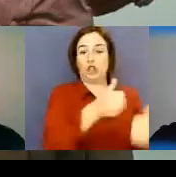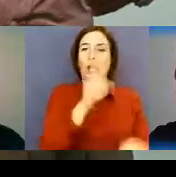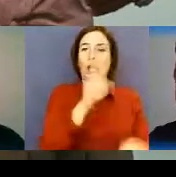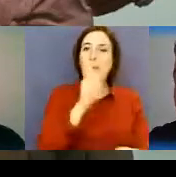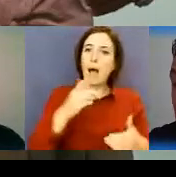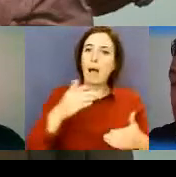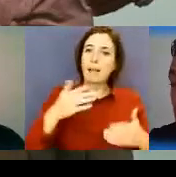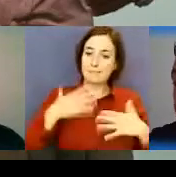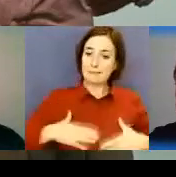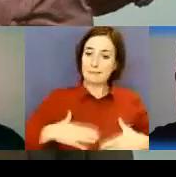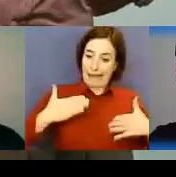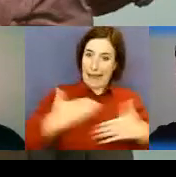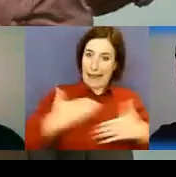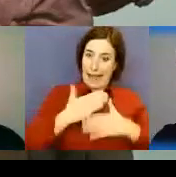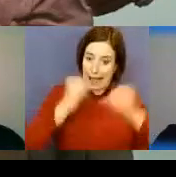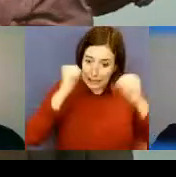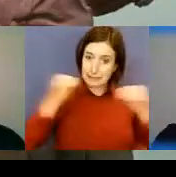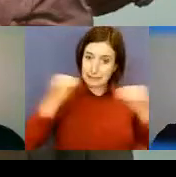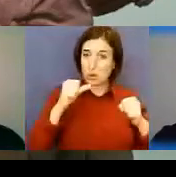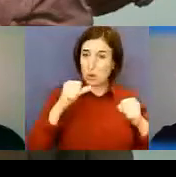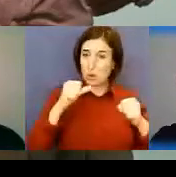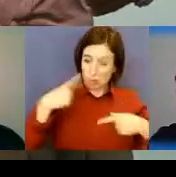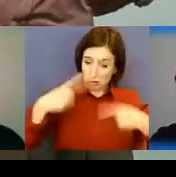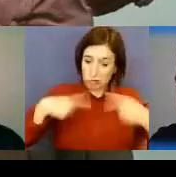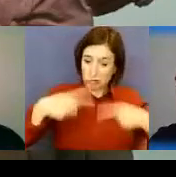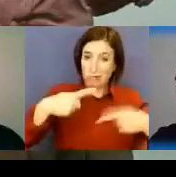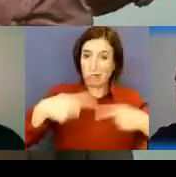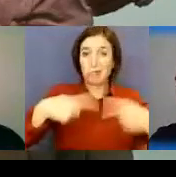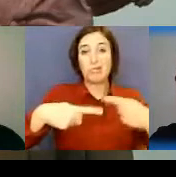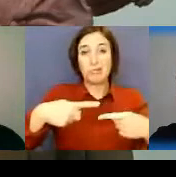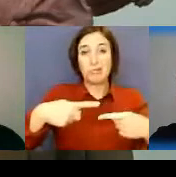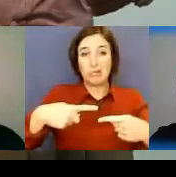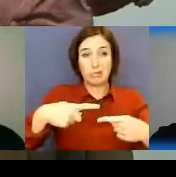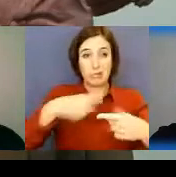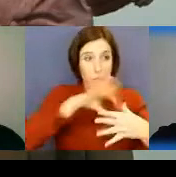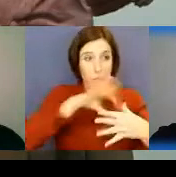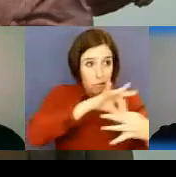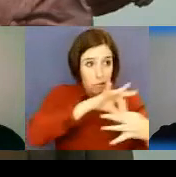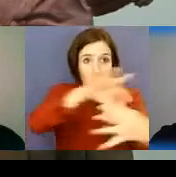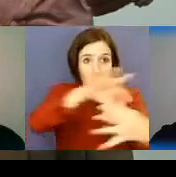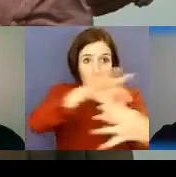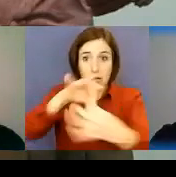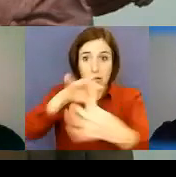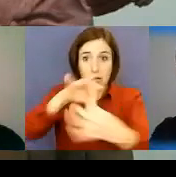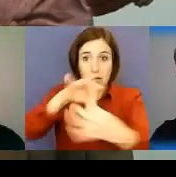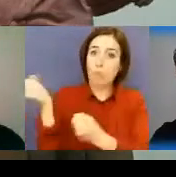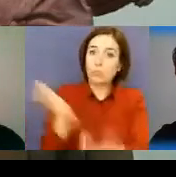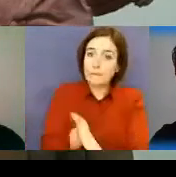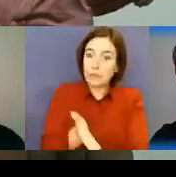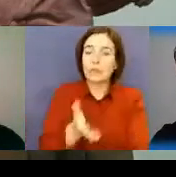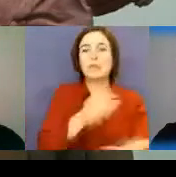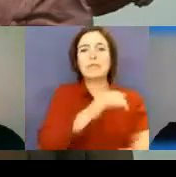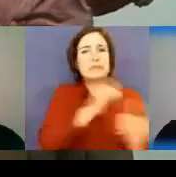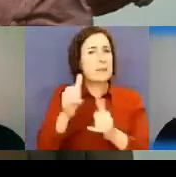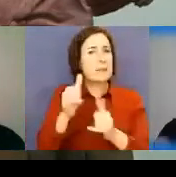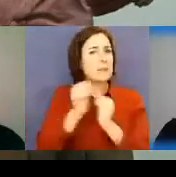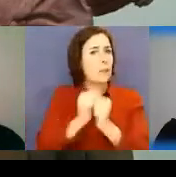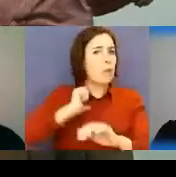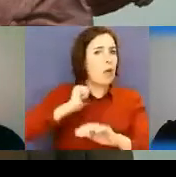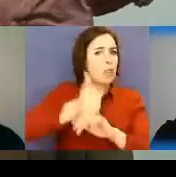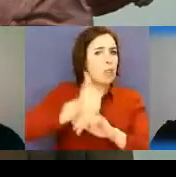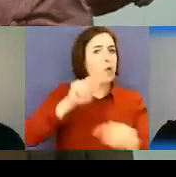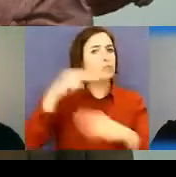saying, but we know often there's a review meeting at the end, and there needs to be something around what the next steps are. And often I think we're aware this is different